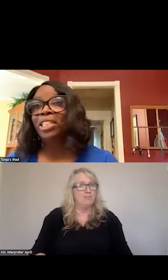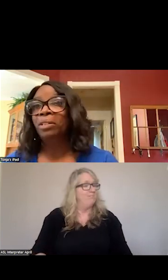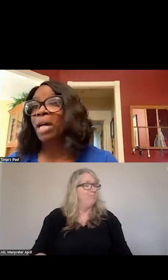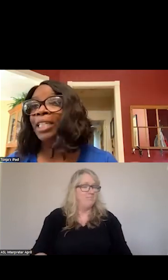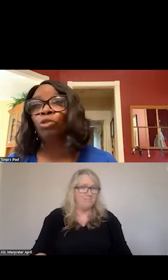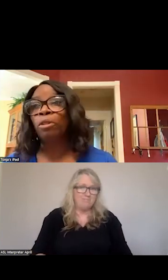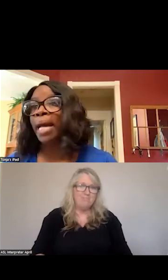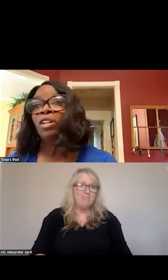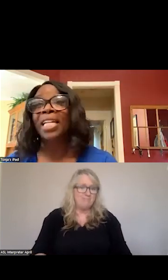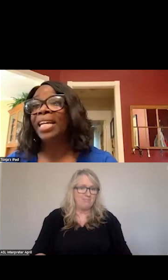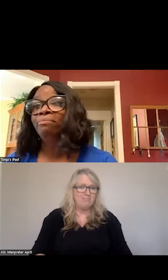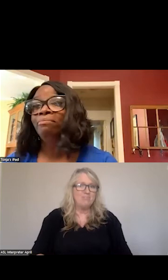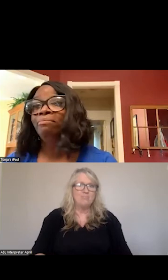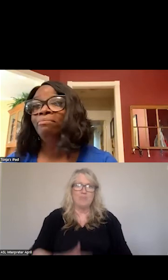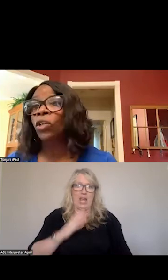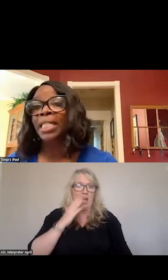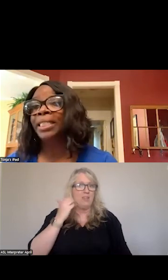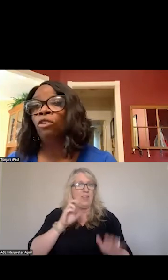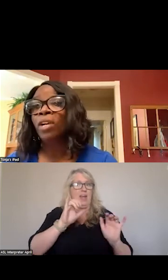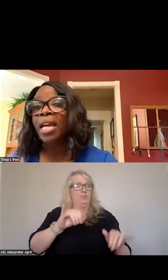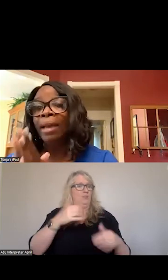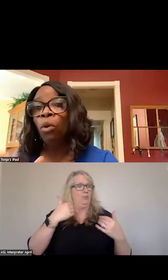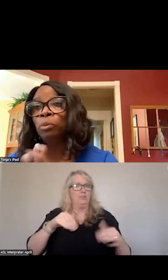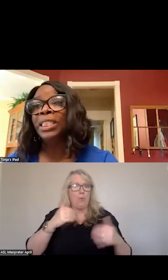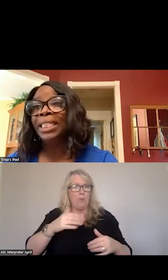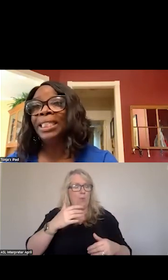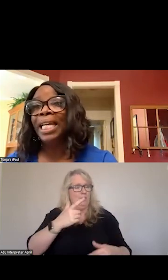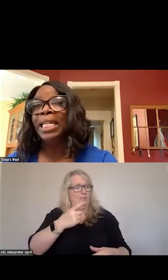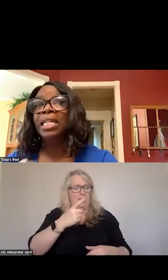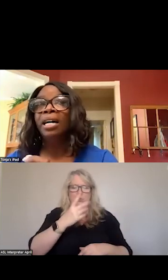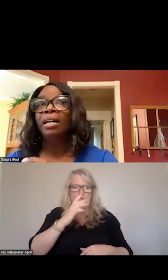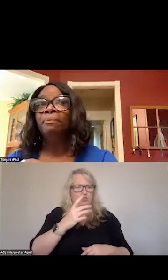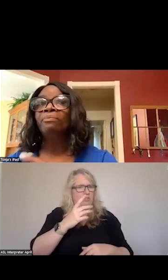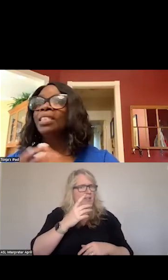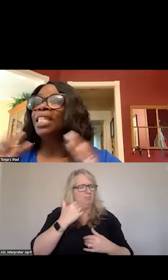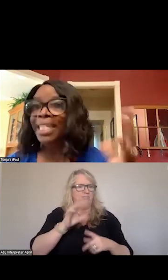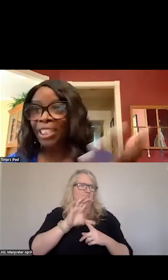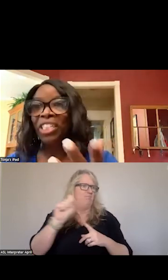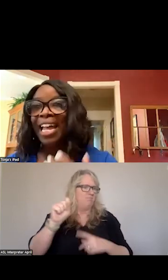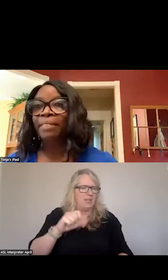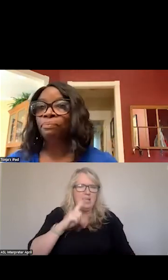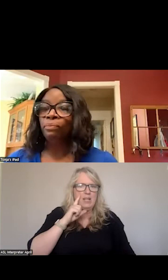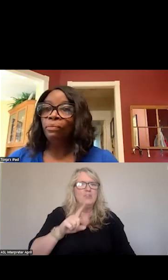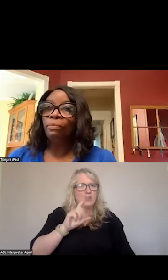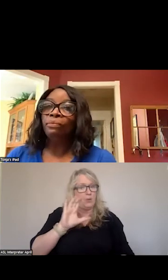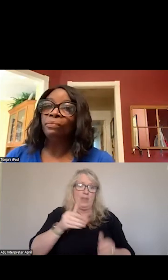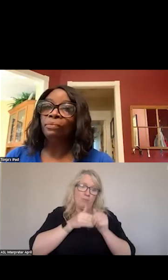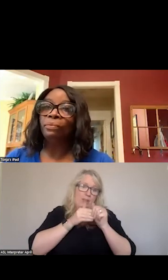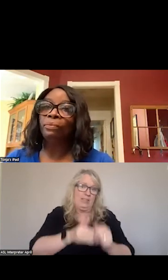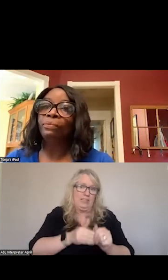basically, I can drop the mic on that. That was a word in itself. And what was presented today leads to that.